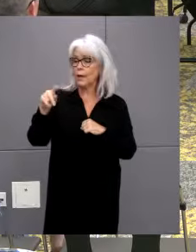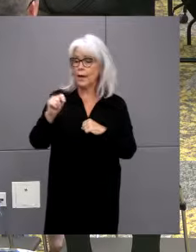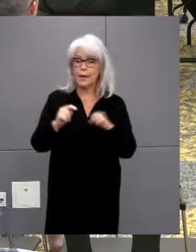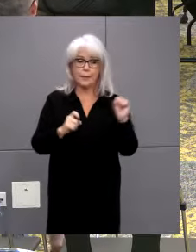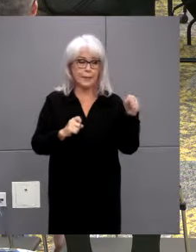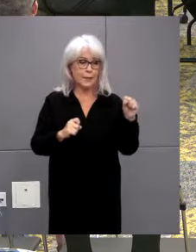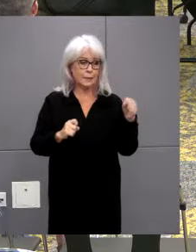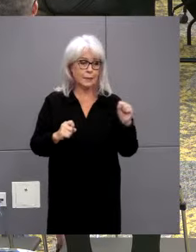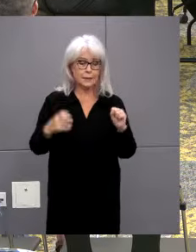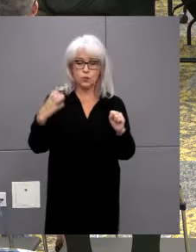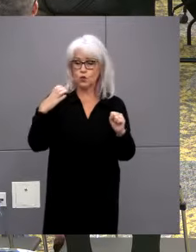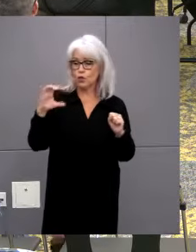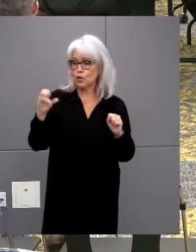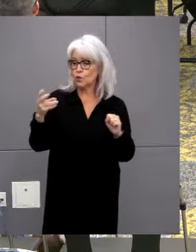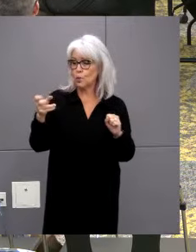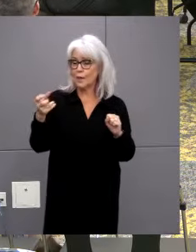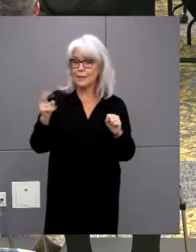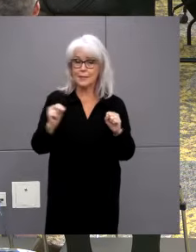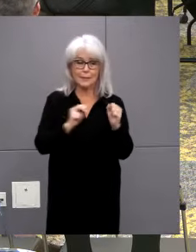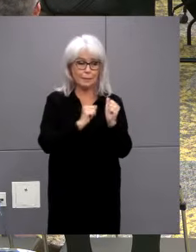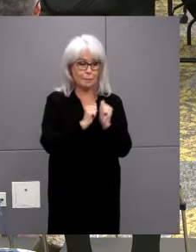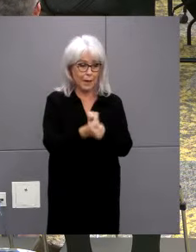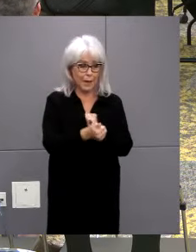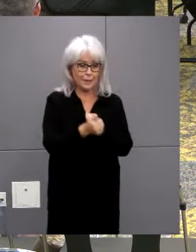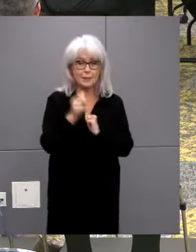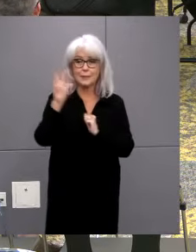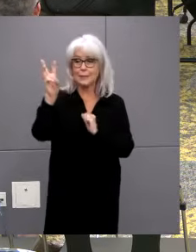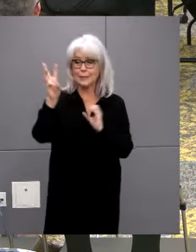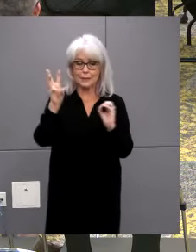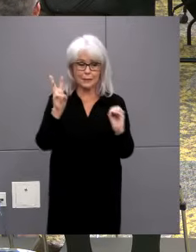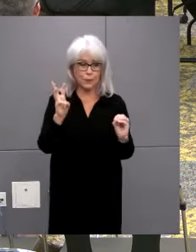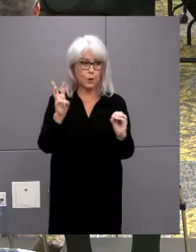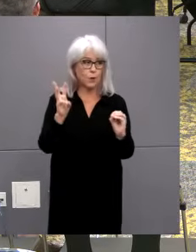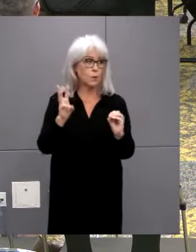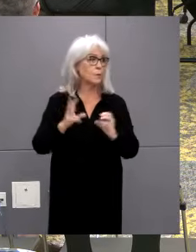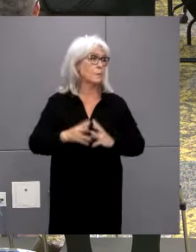Chair Swanson? Yes. That motion passes 6-0.